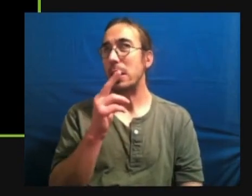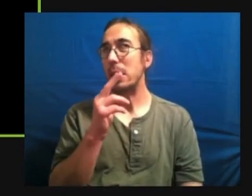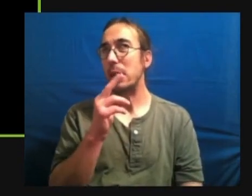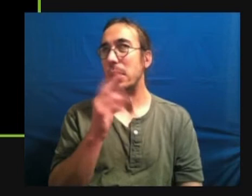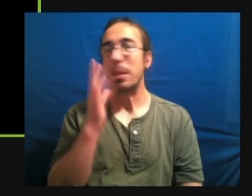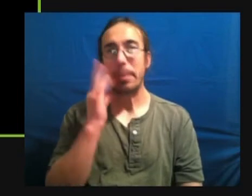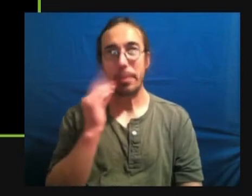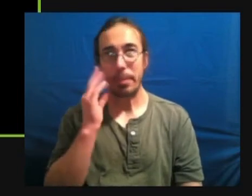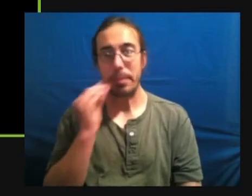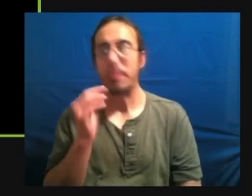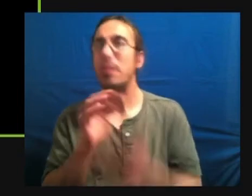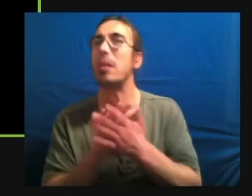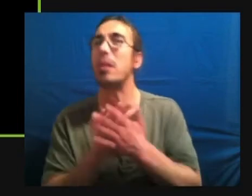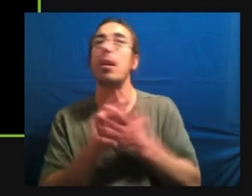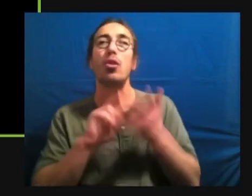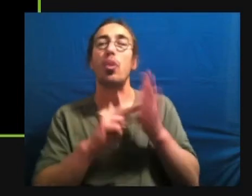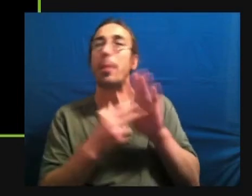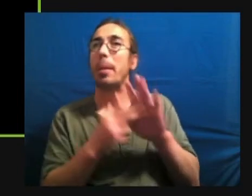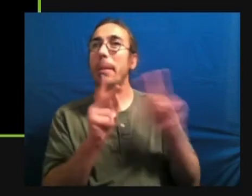social